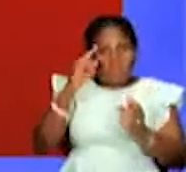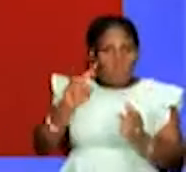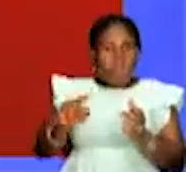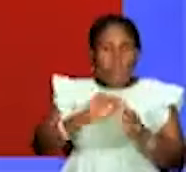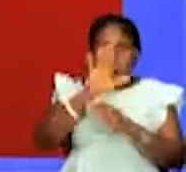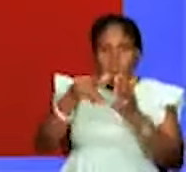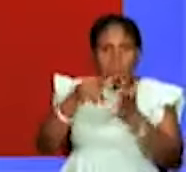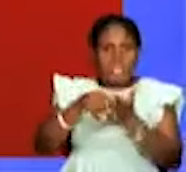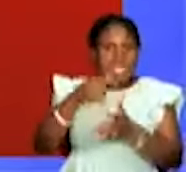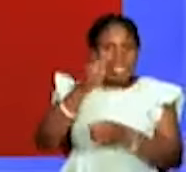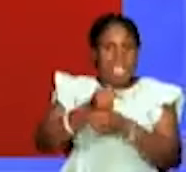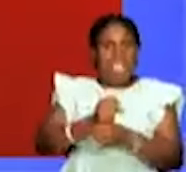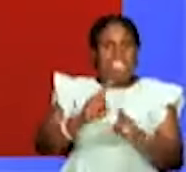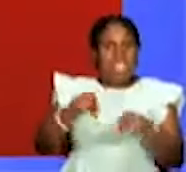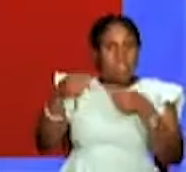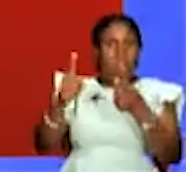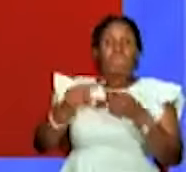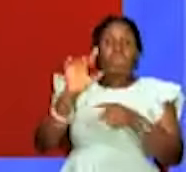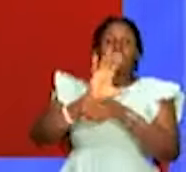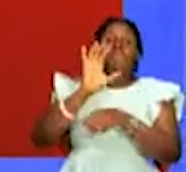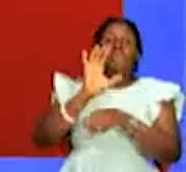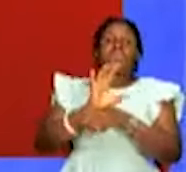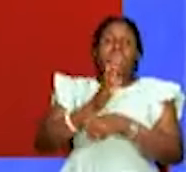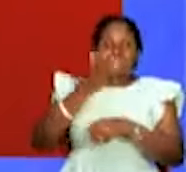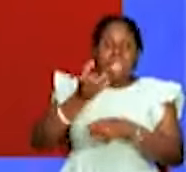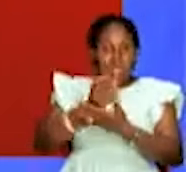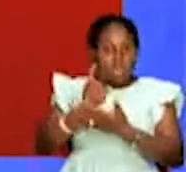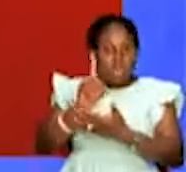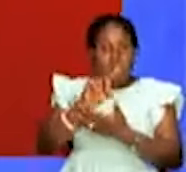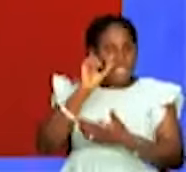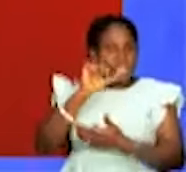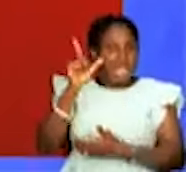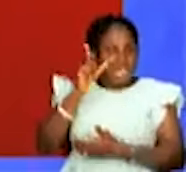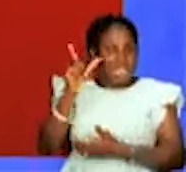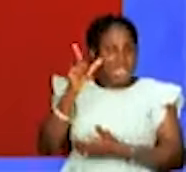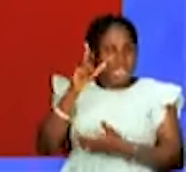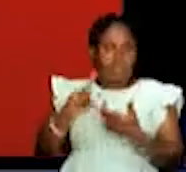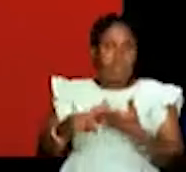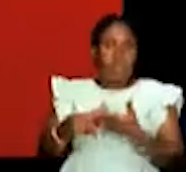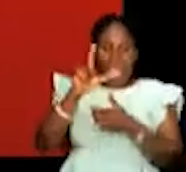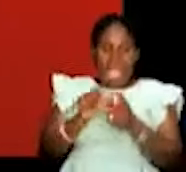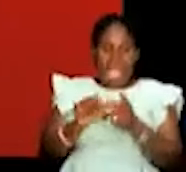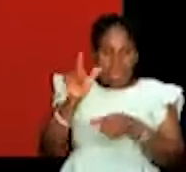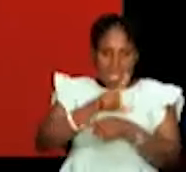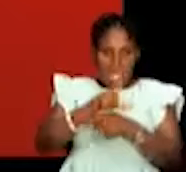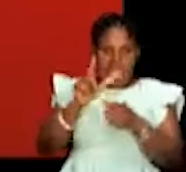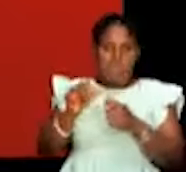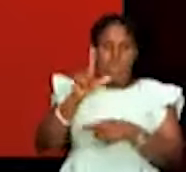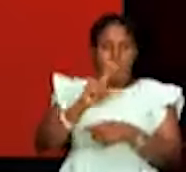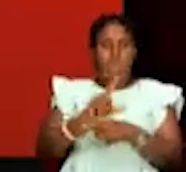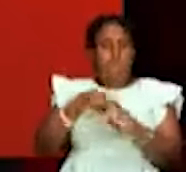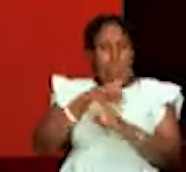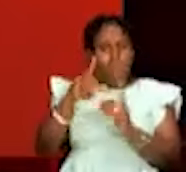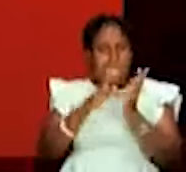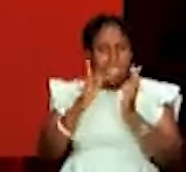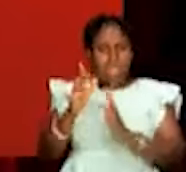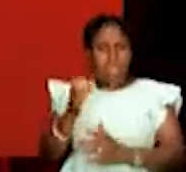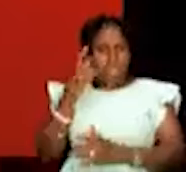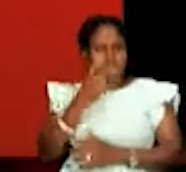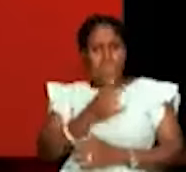went to church. There was somebody she listened to every other day. When Jesus saw her in